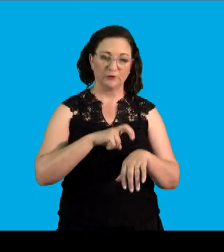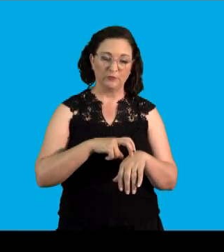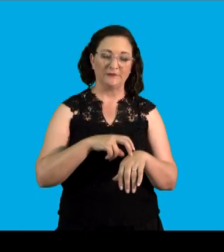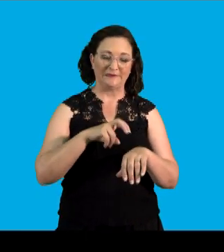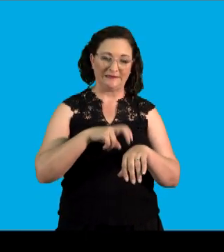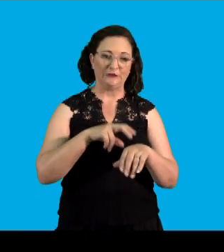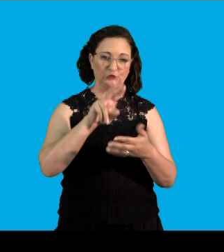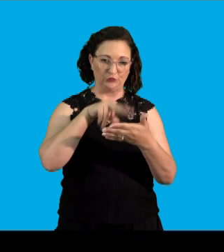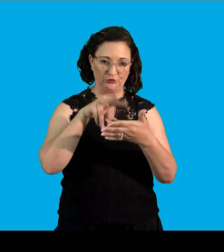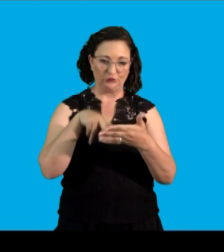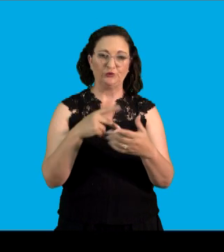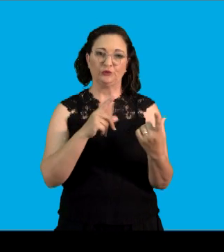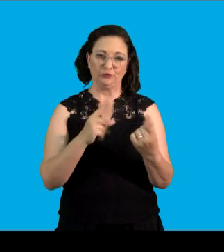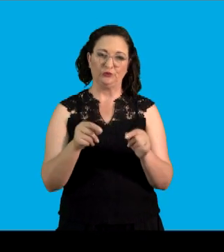done.